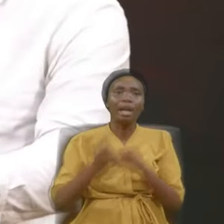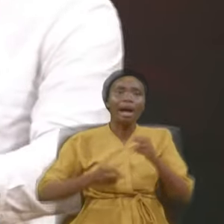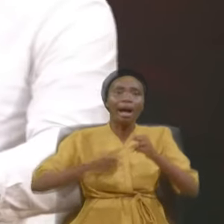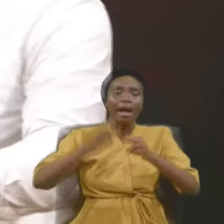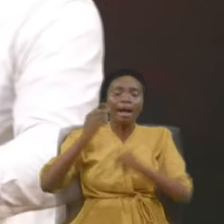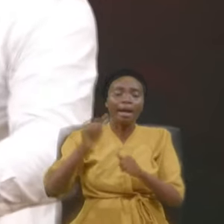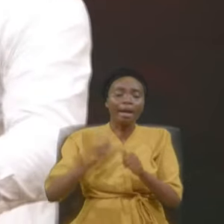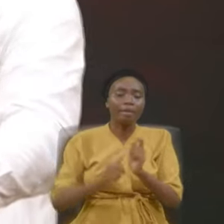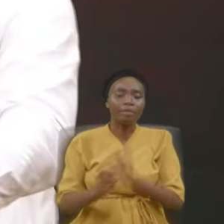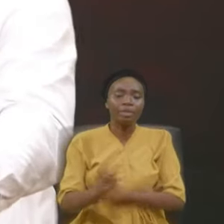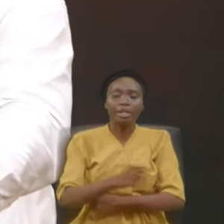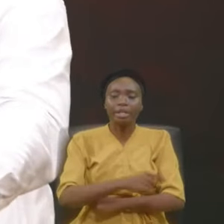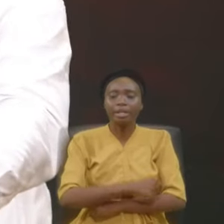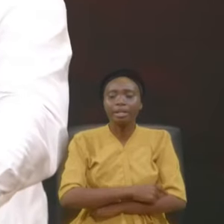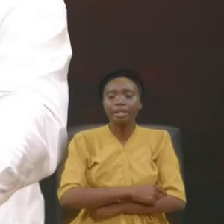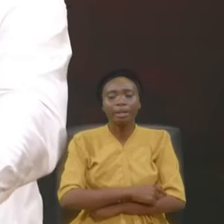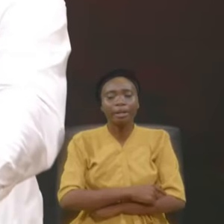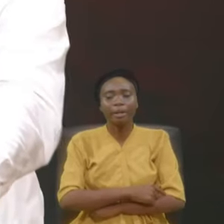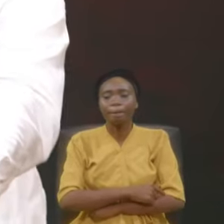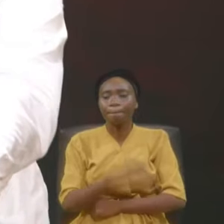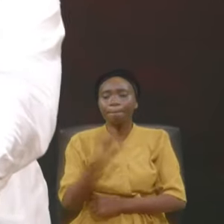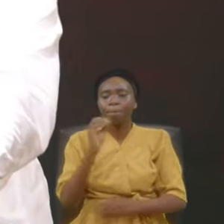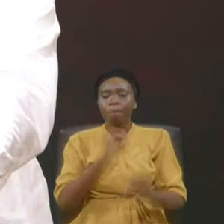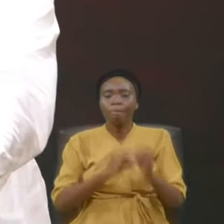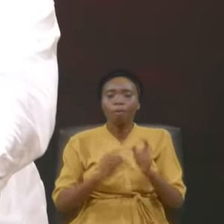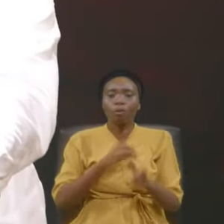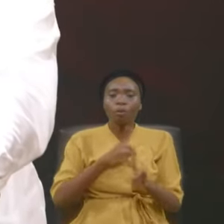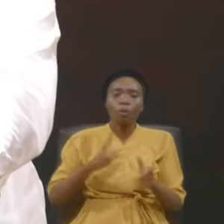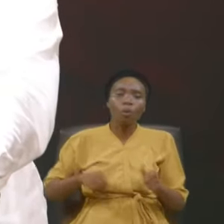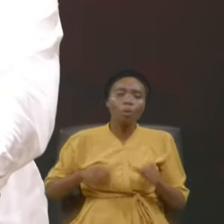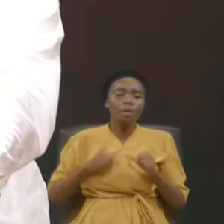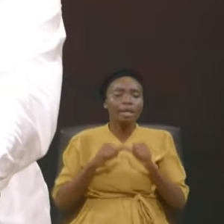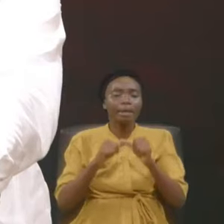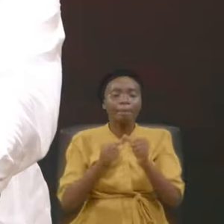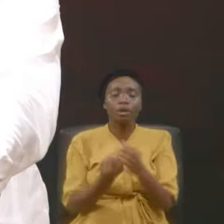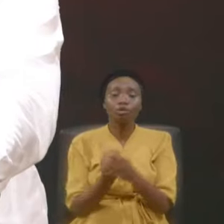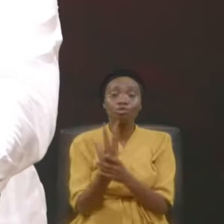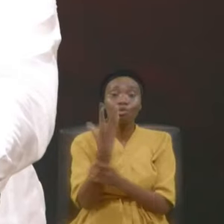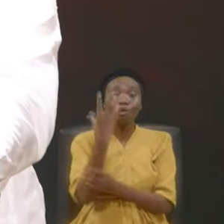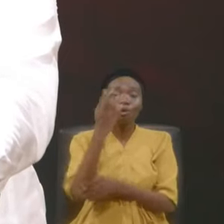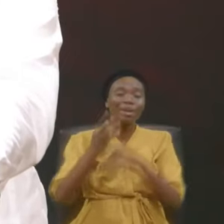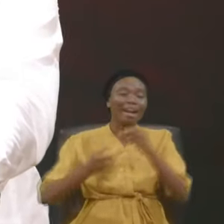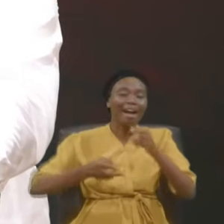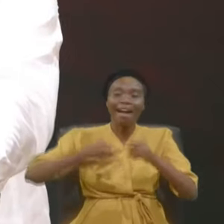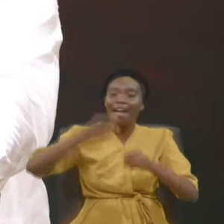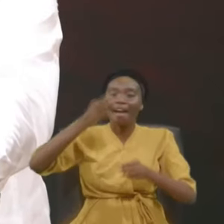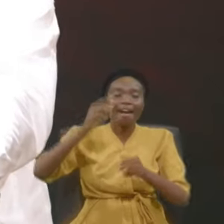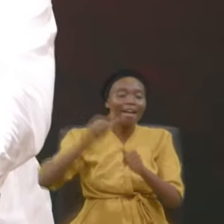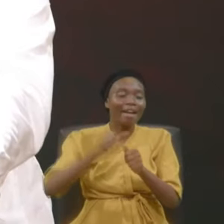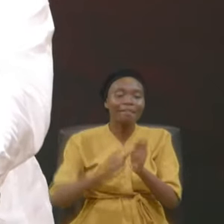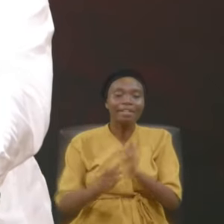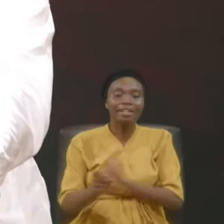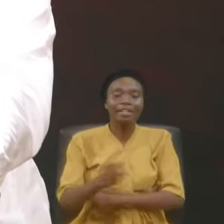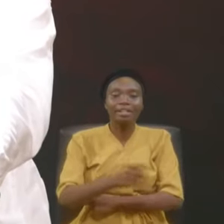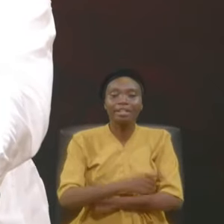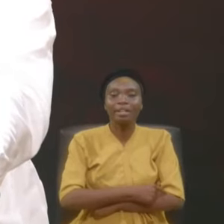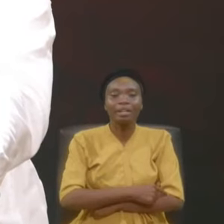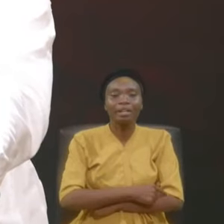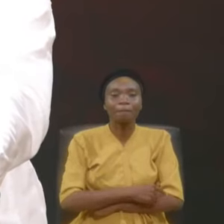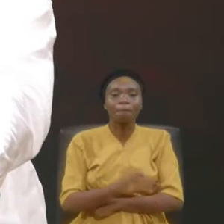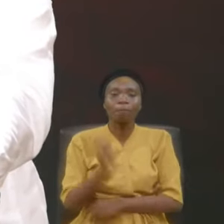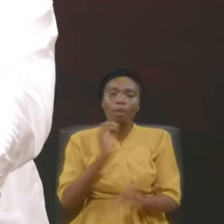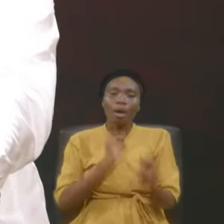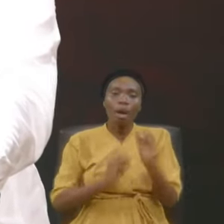growing higher every day. Oh Lord, keep me growing higher every